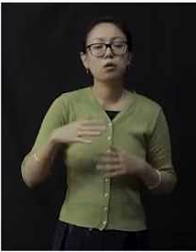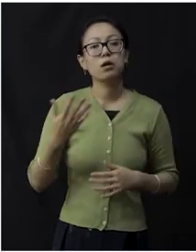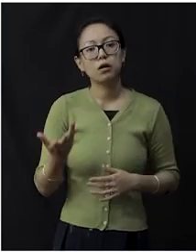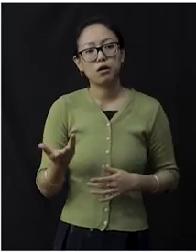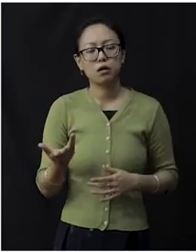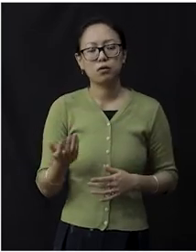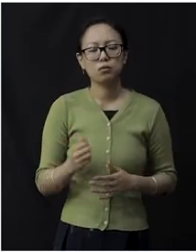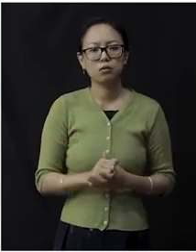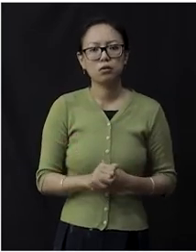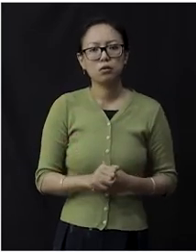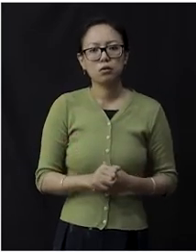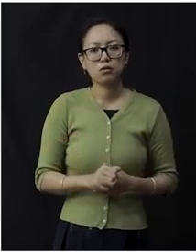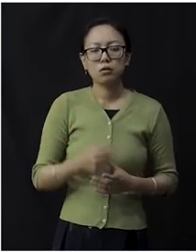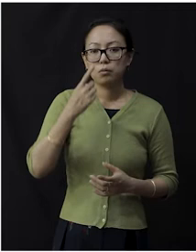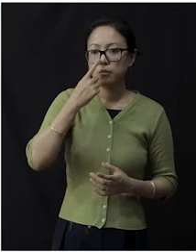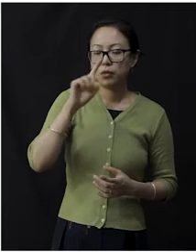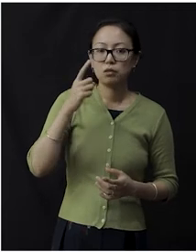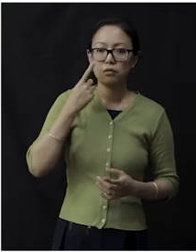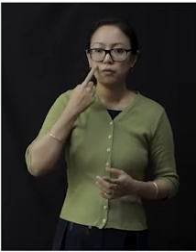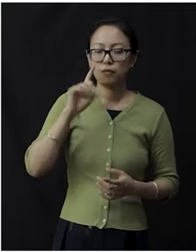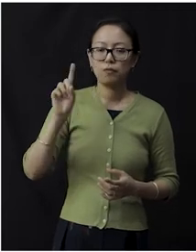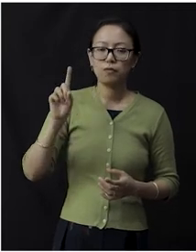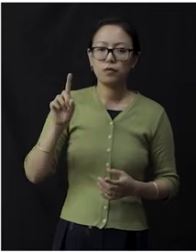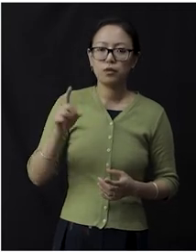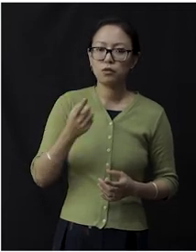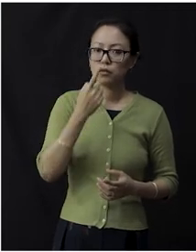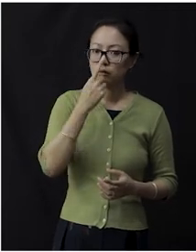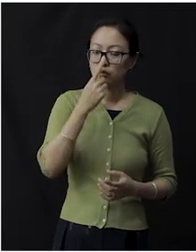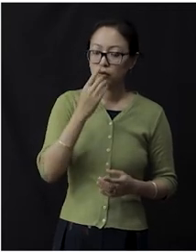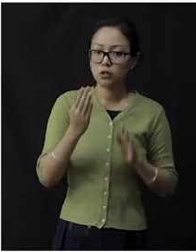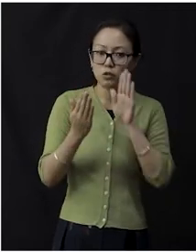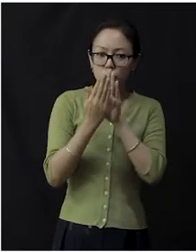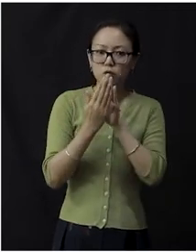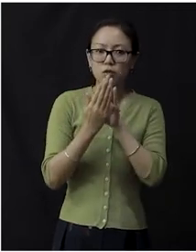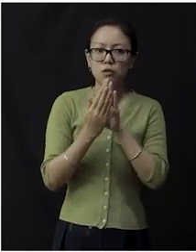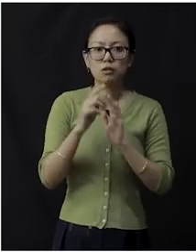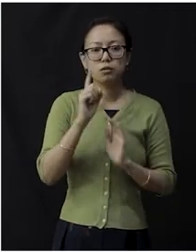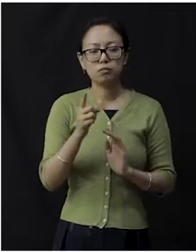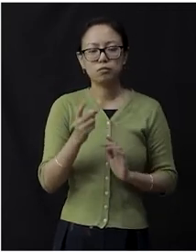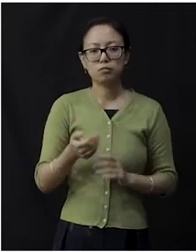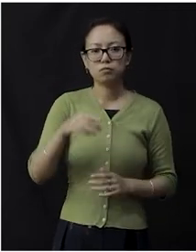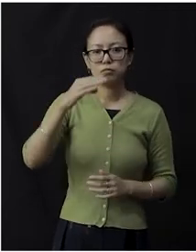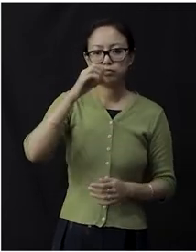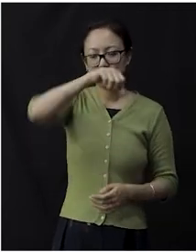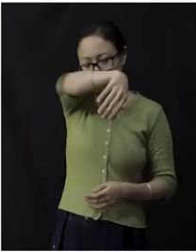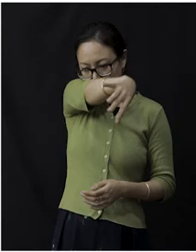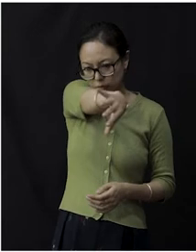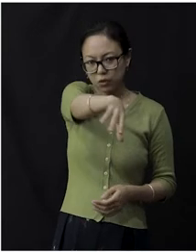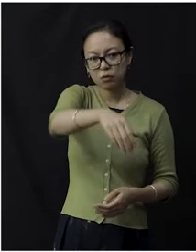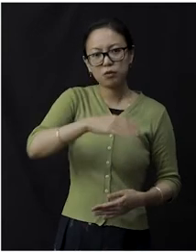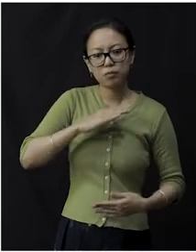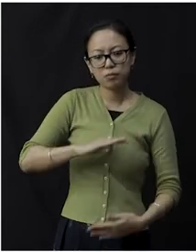others. Are the family going to laugh at him? They are going to make fun of him? That